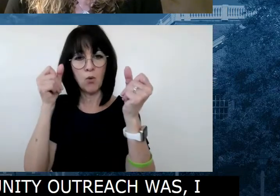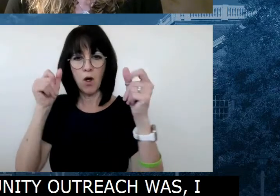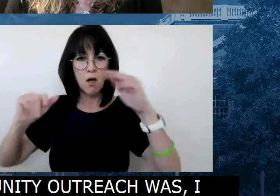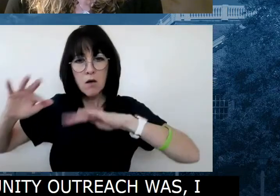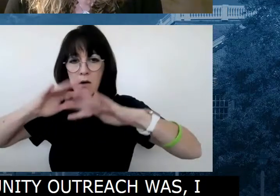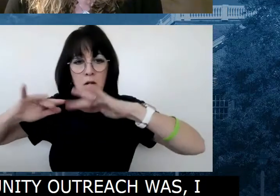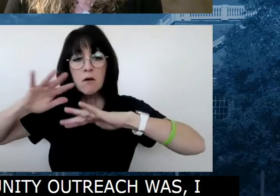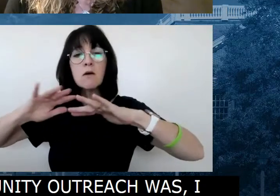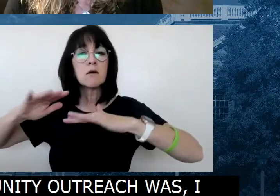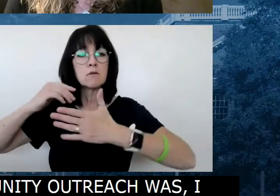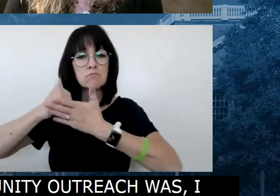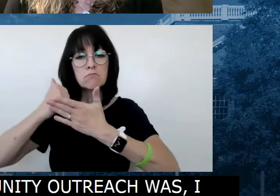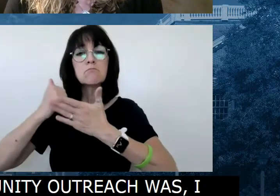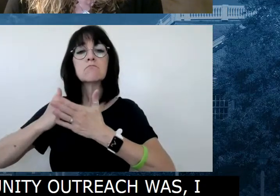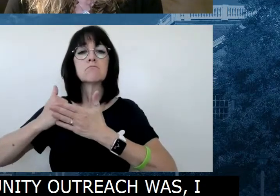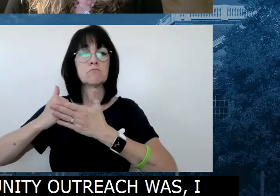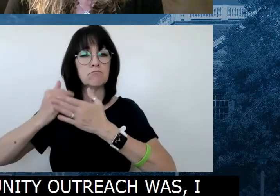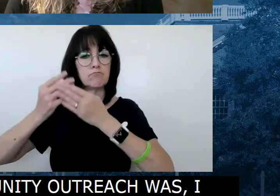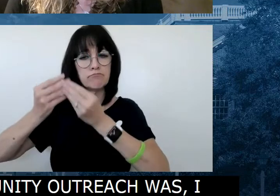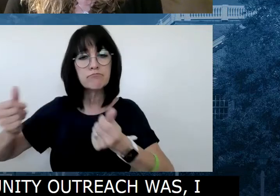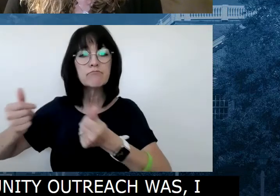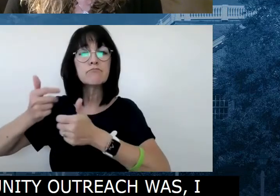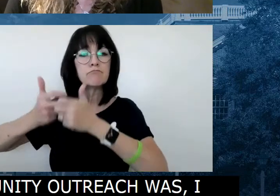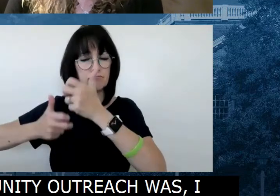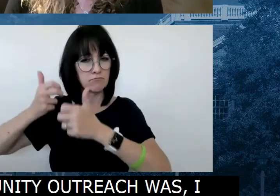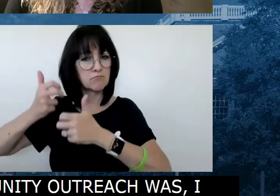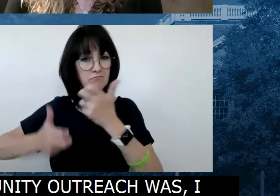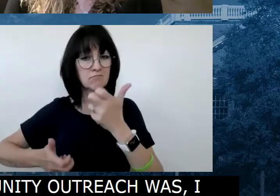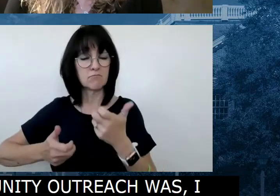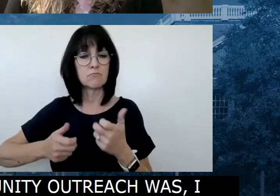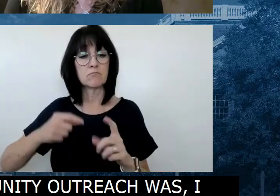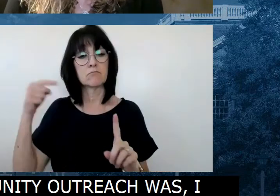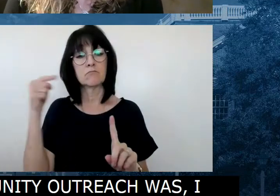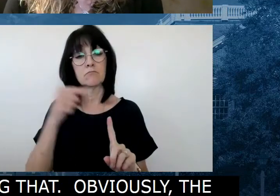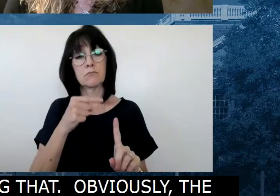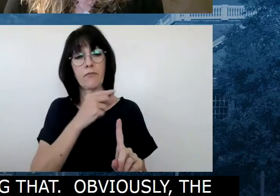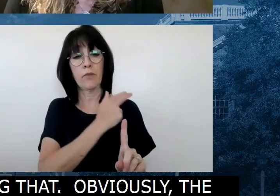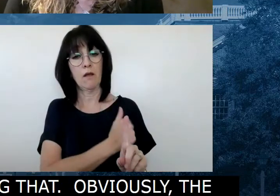been a great partner. They've had a very difficult and challenging